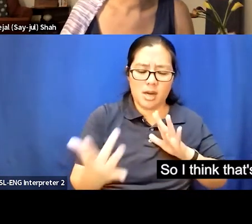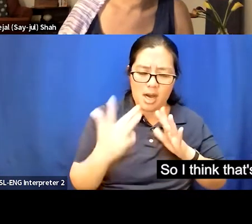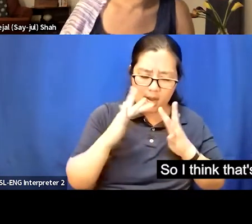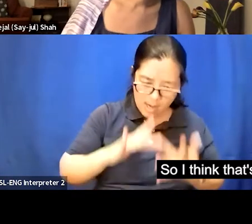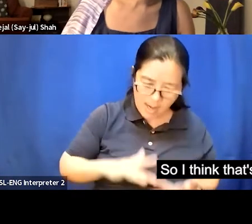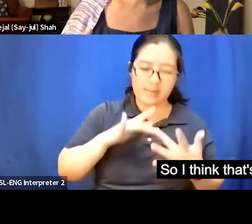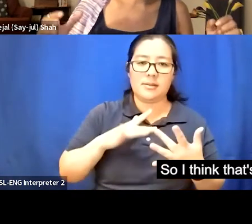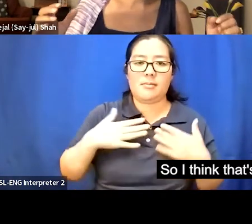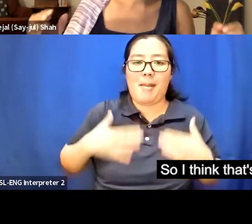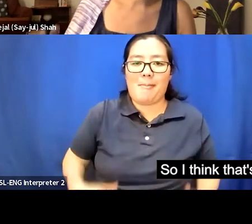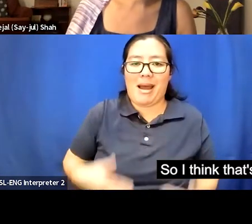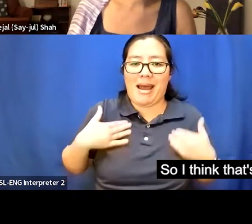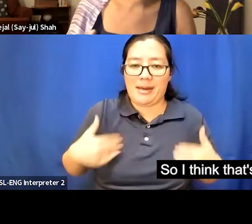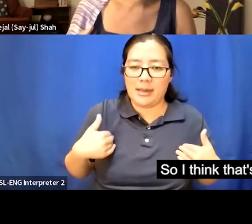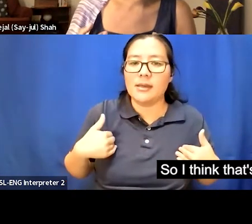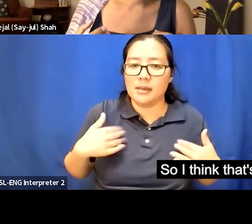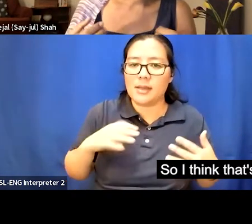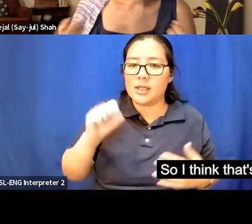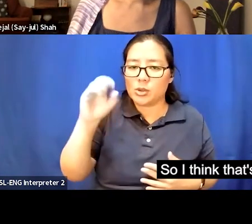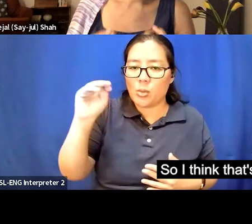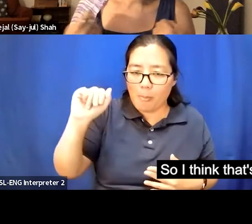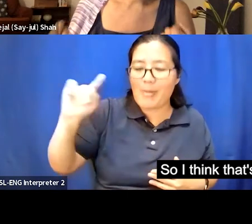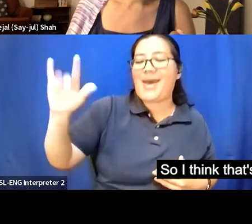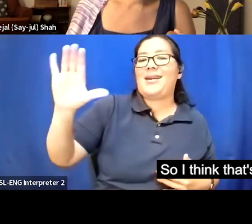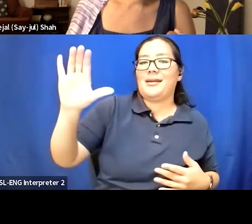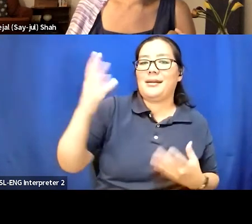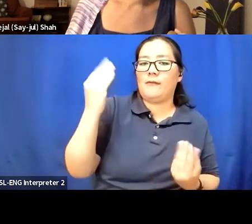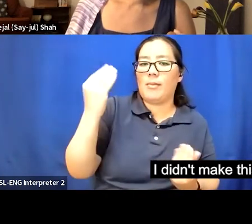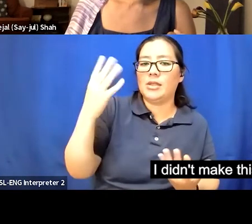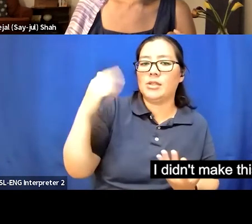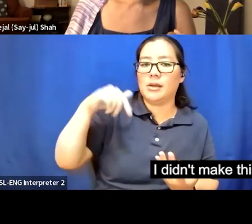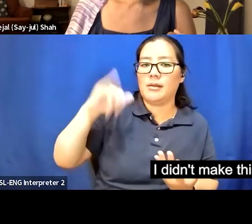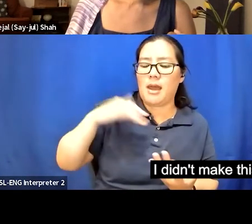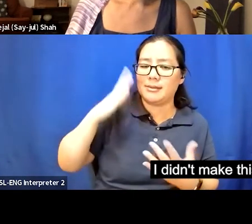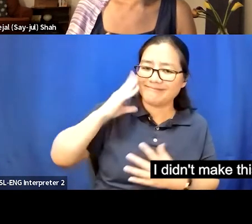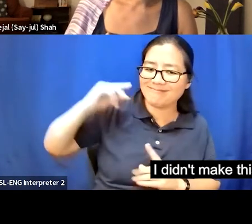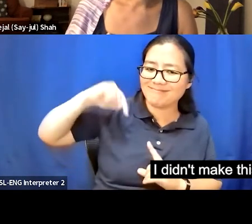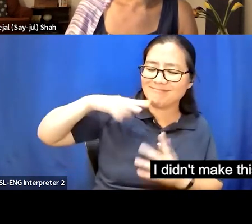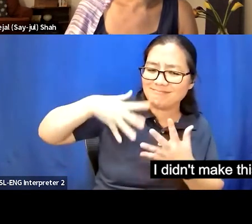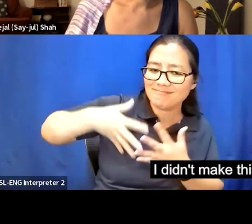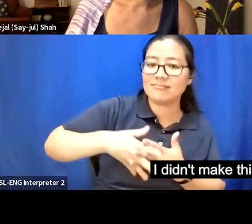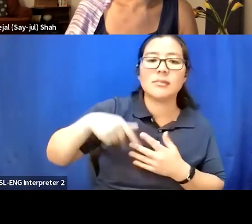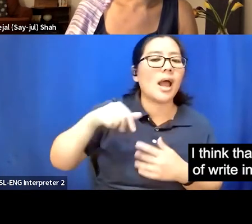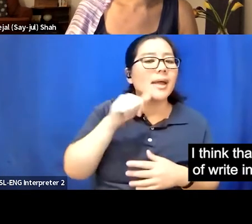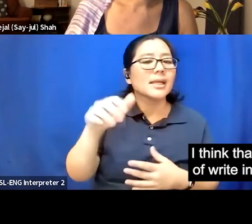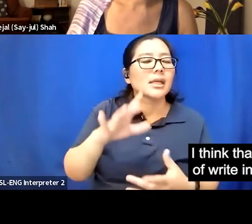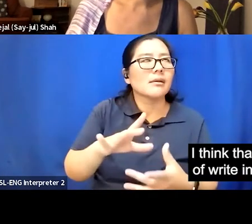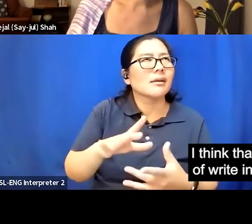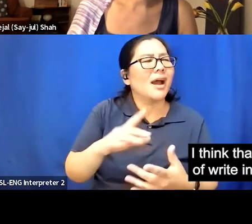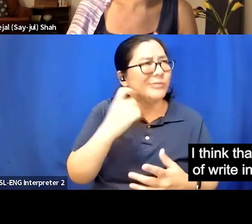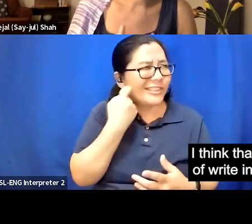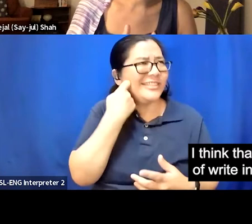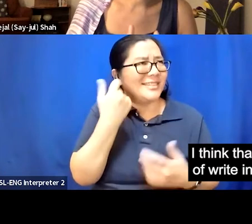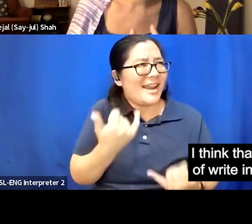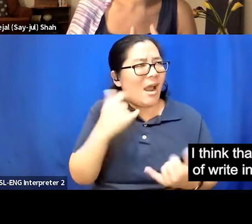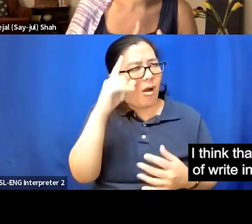bodily. So I think that somatic information, I didn't make this connection until now. I think that helped